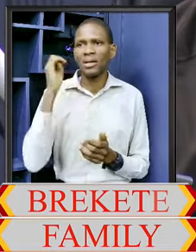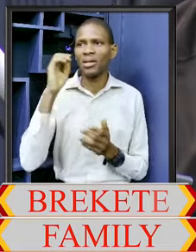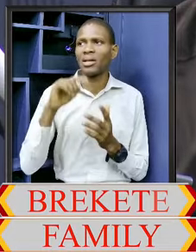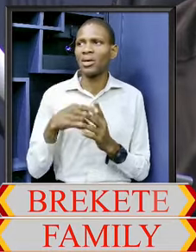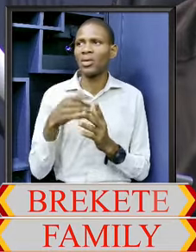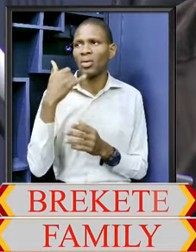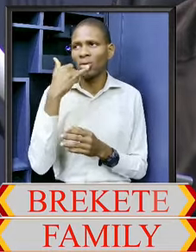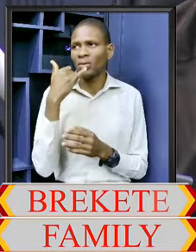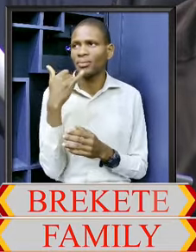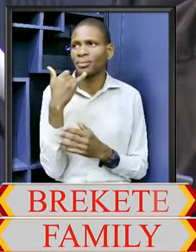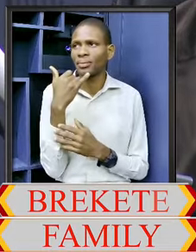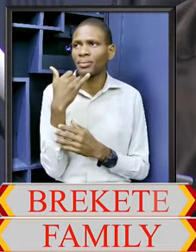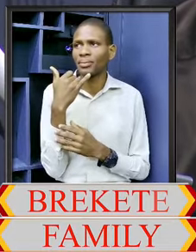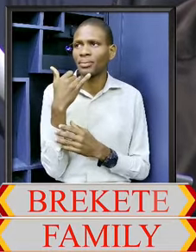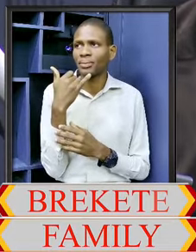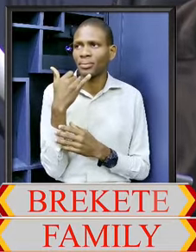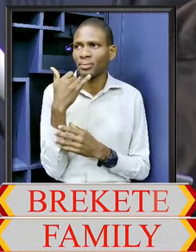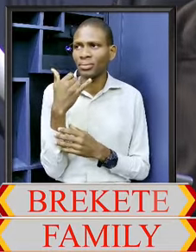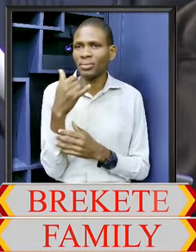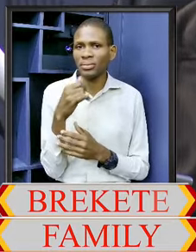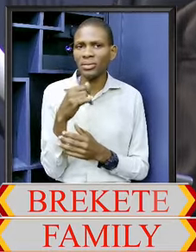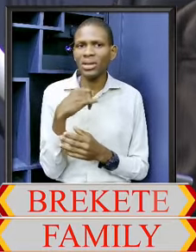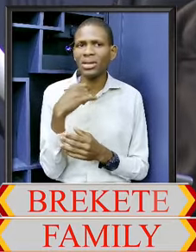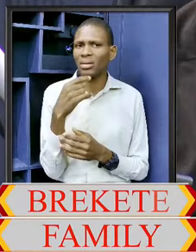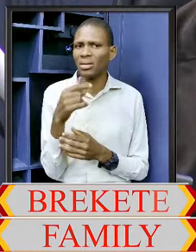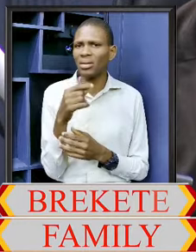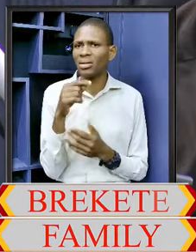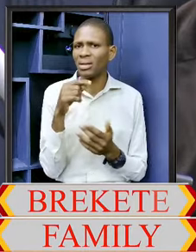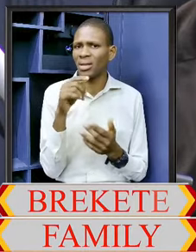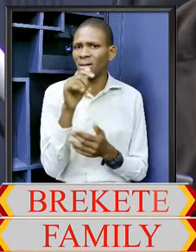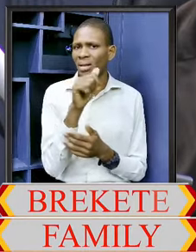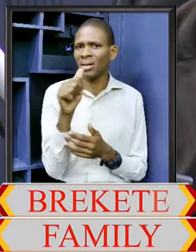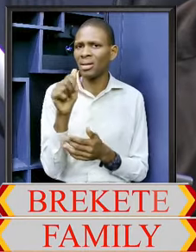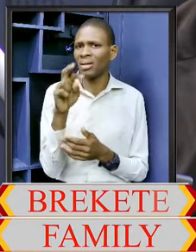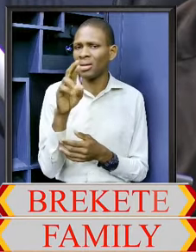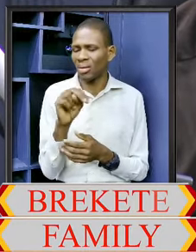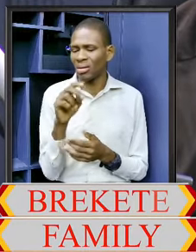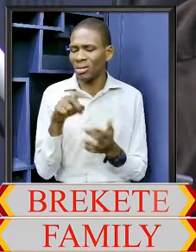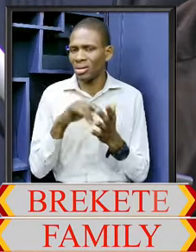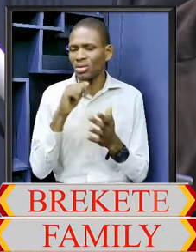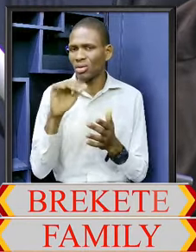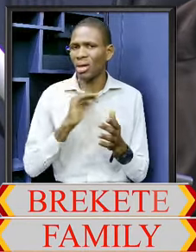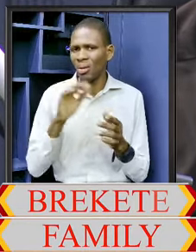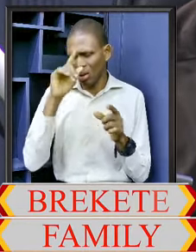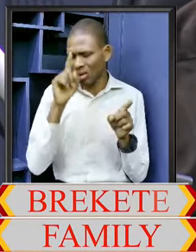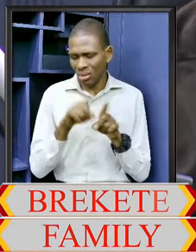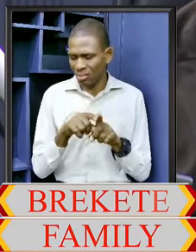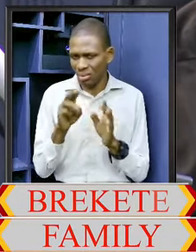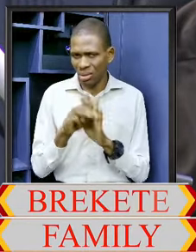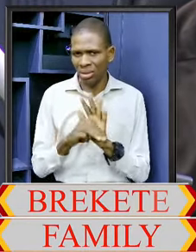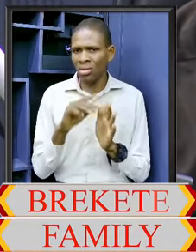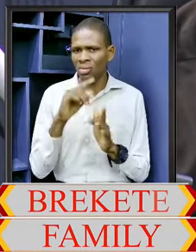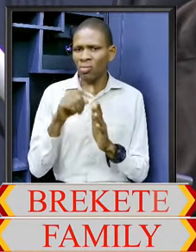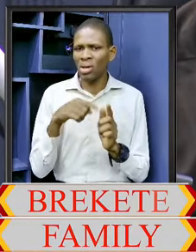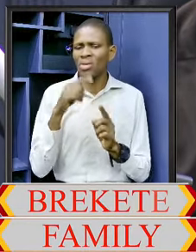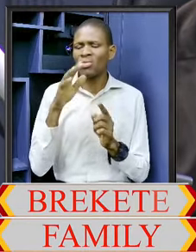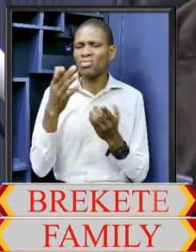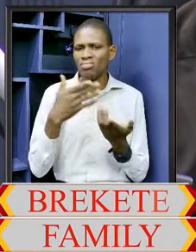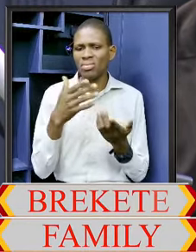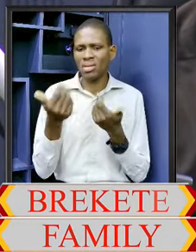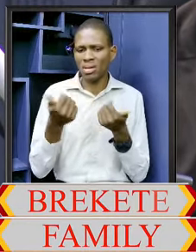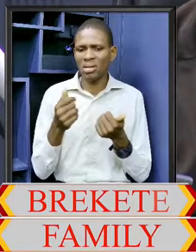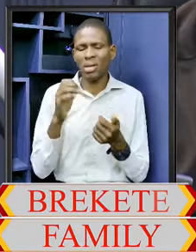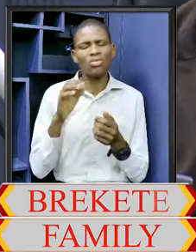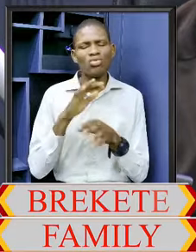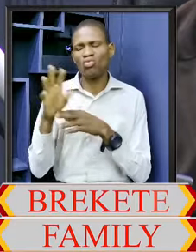He now started calling some. I said, Aaron, this is not our agreement. When are you bringing this guy? He said, I should not